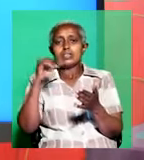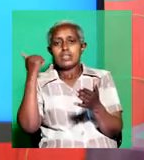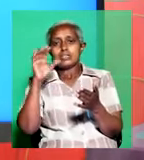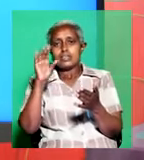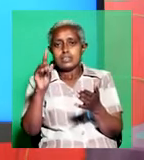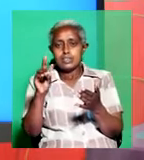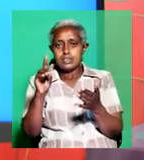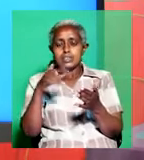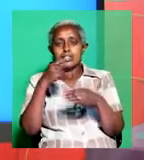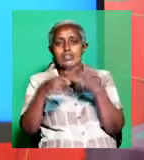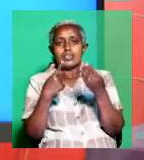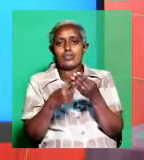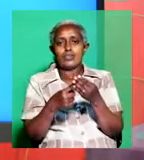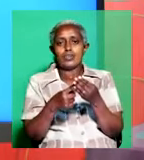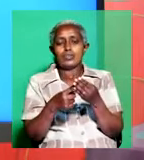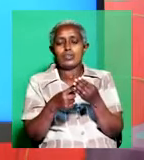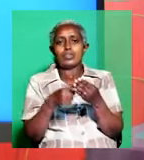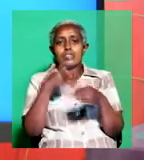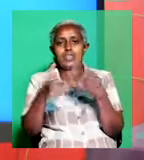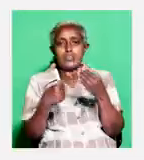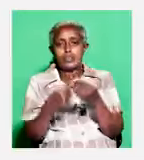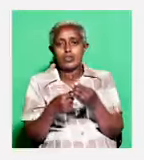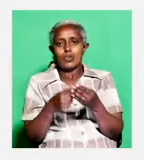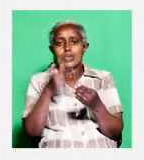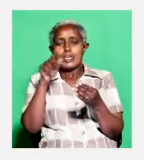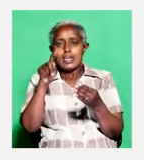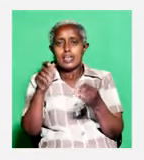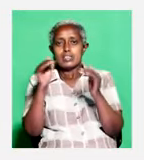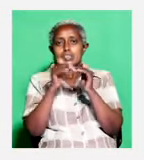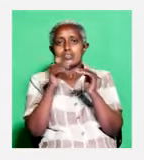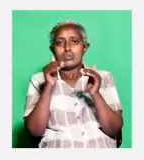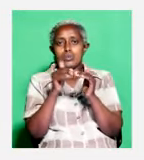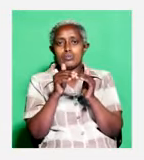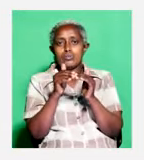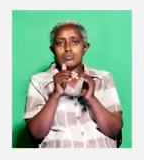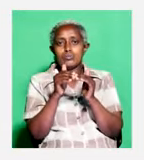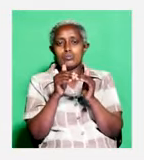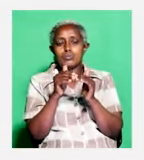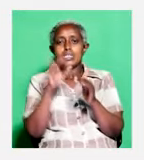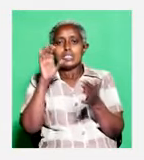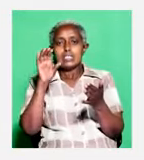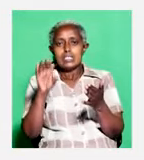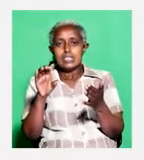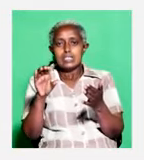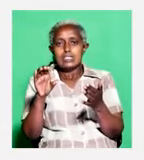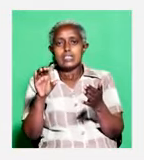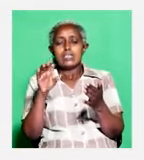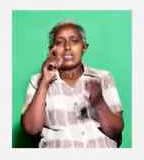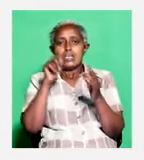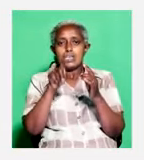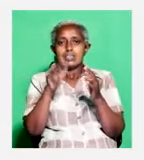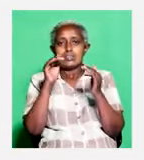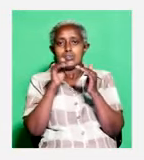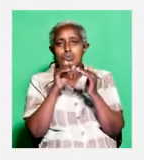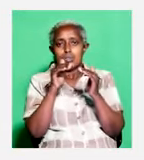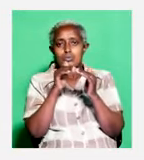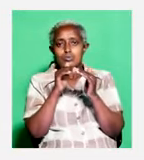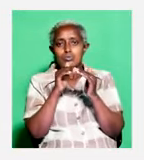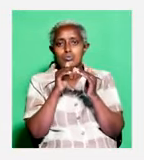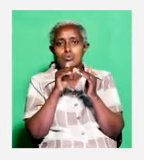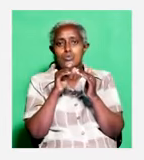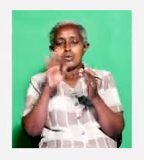other one is D. Therefore, x is equals to C, x is equal